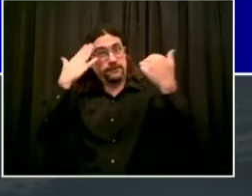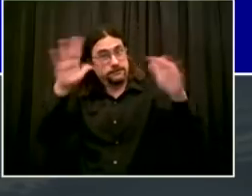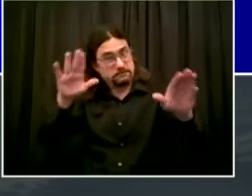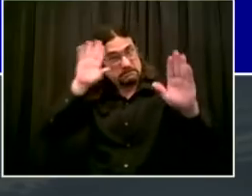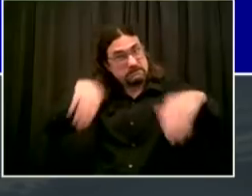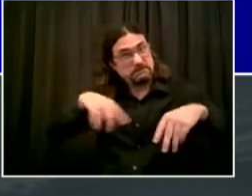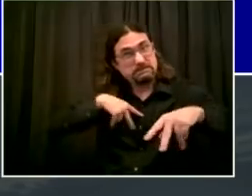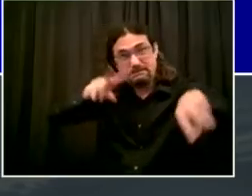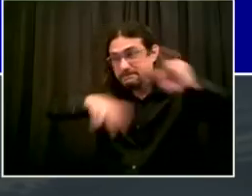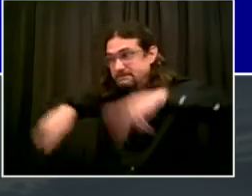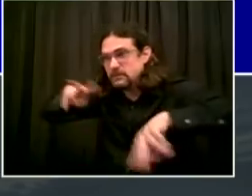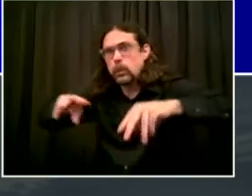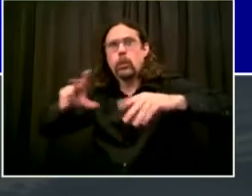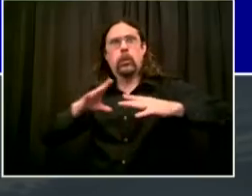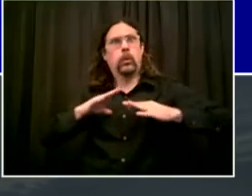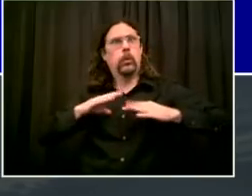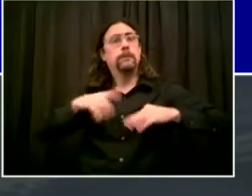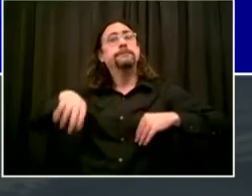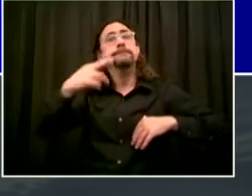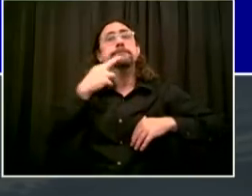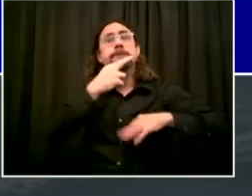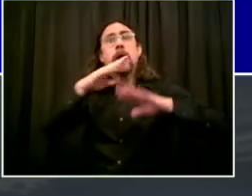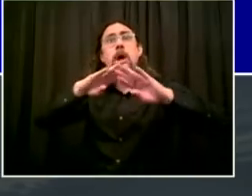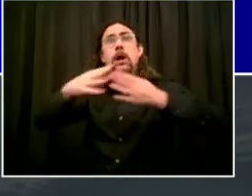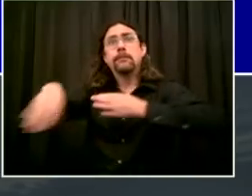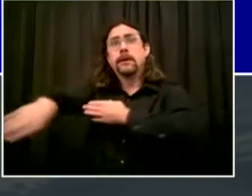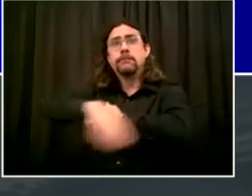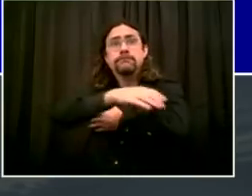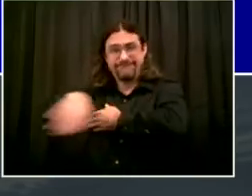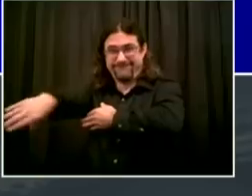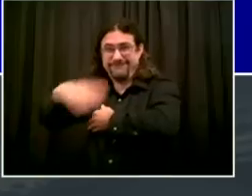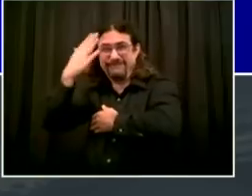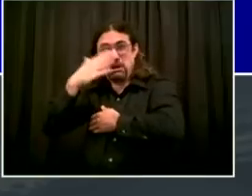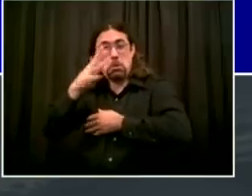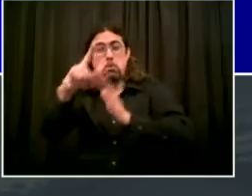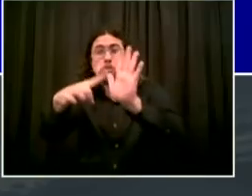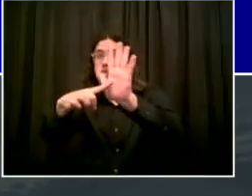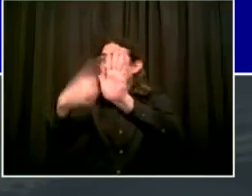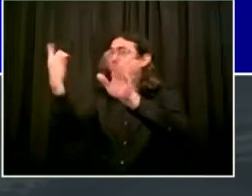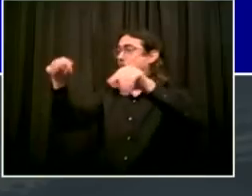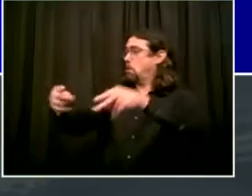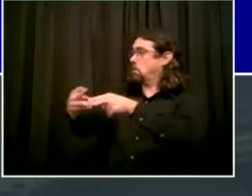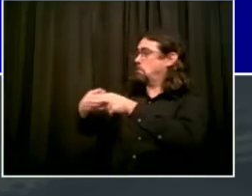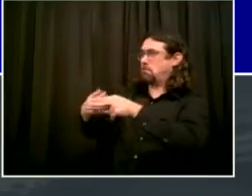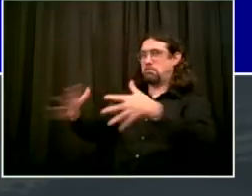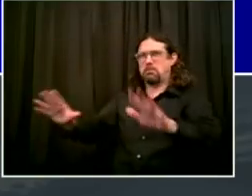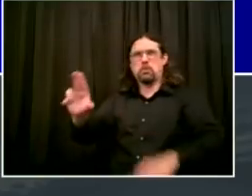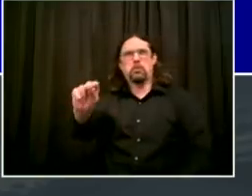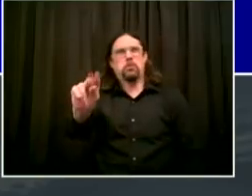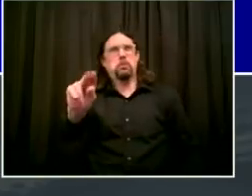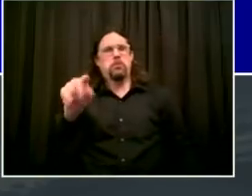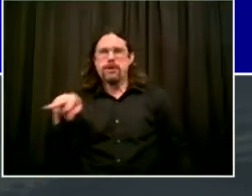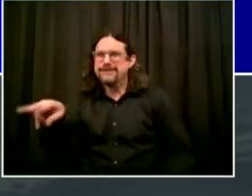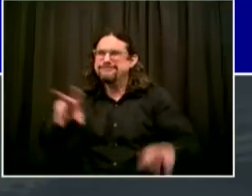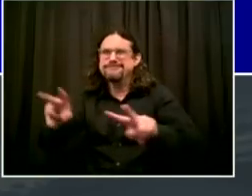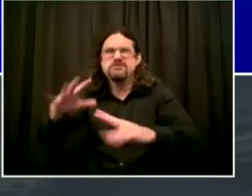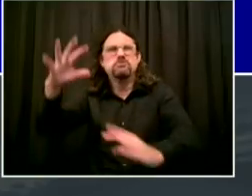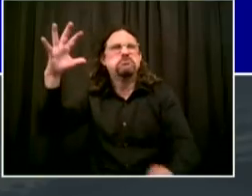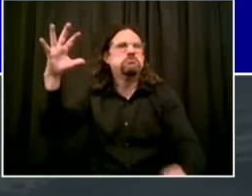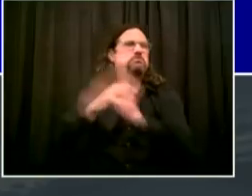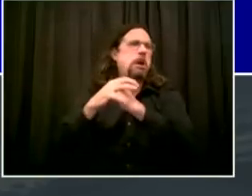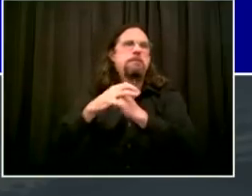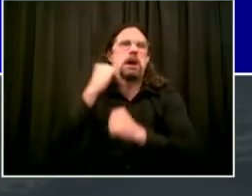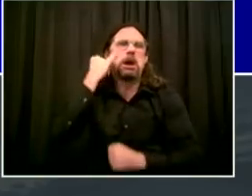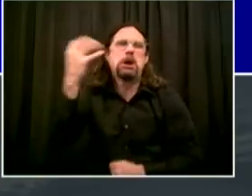to improvise something amazing. These restaurants will be back again next year on the street, as